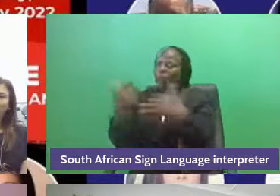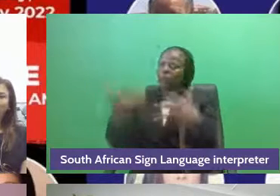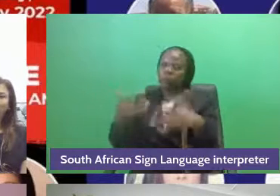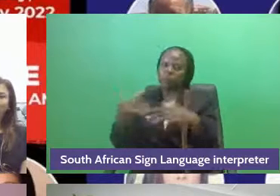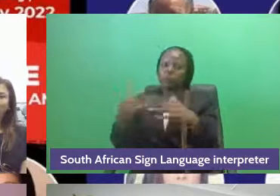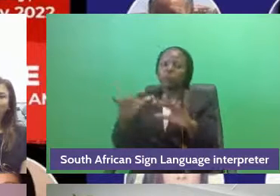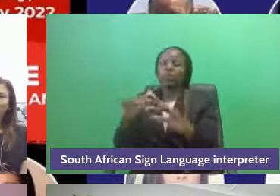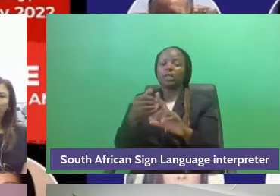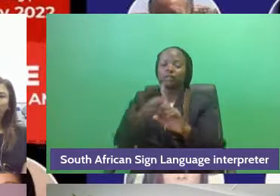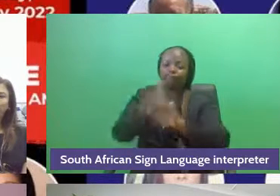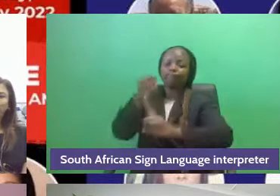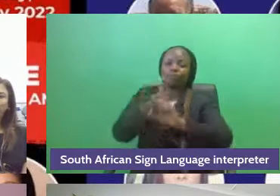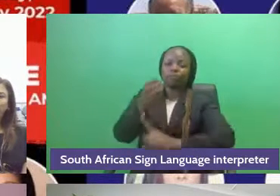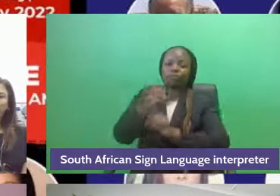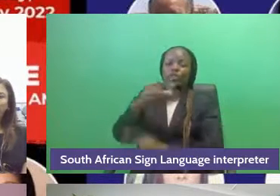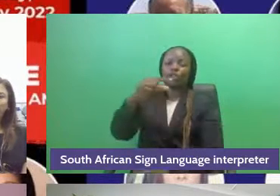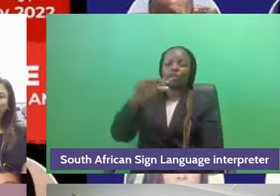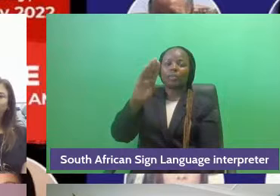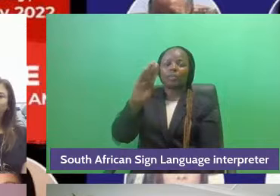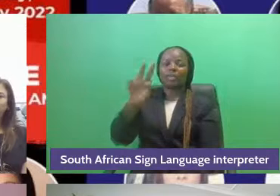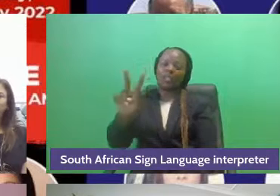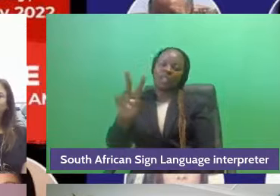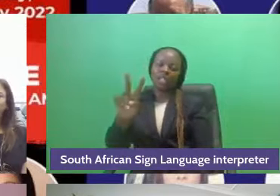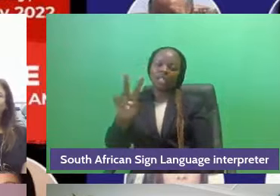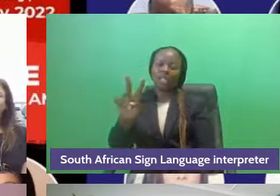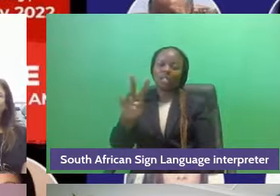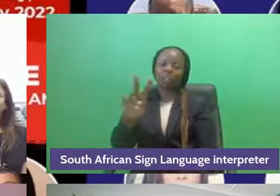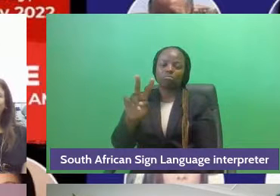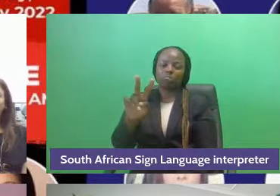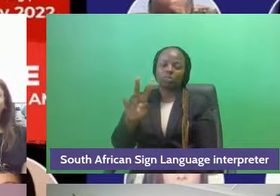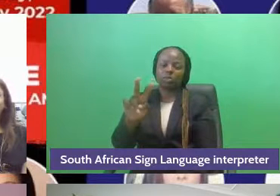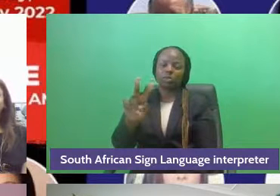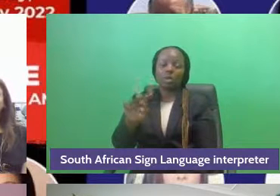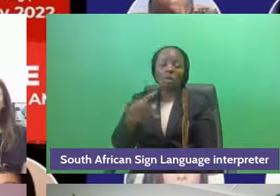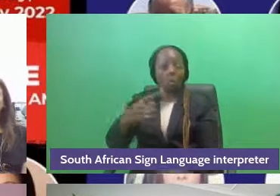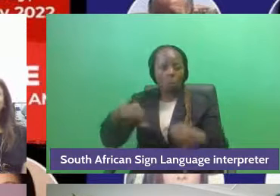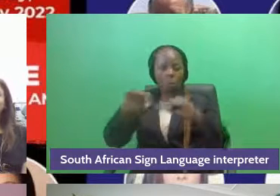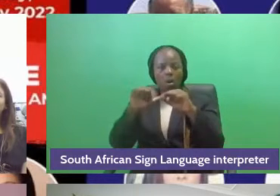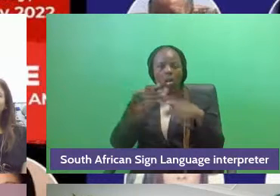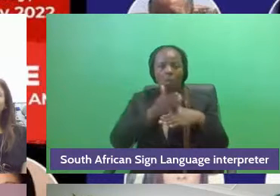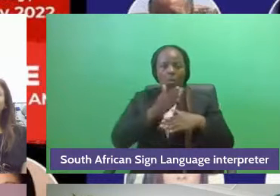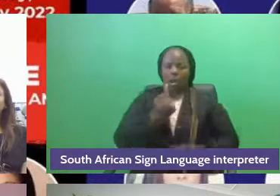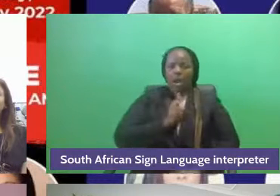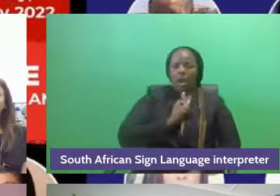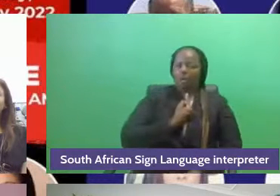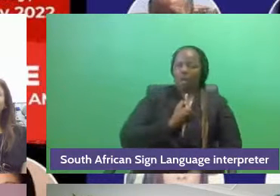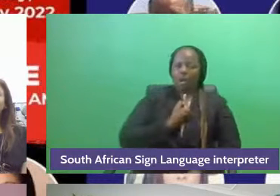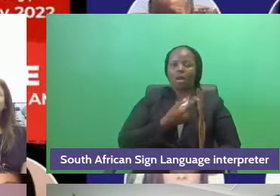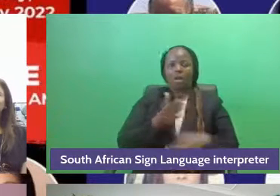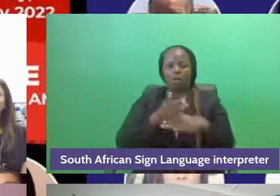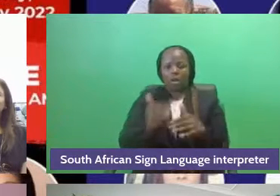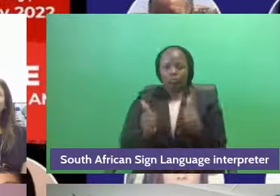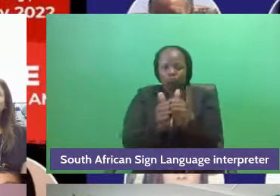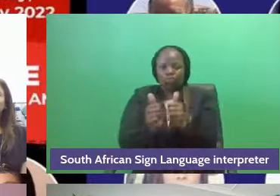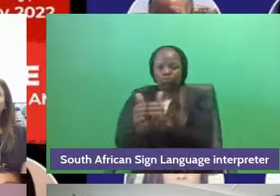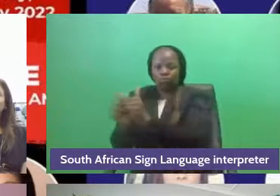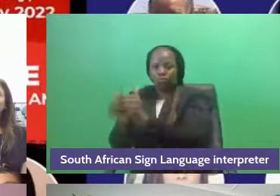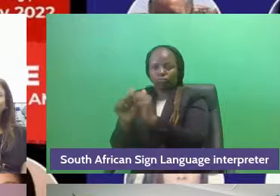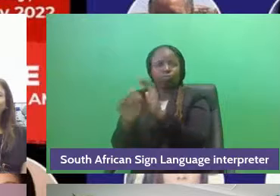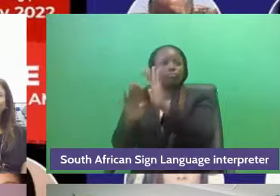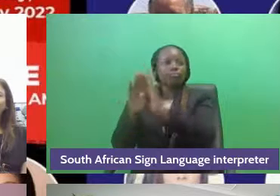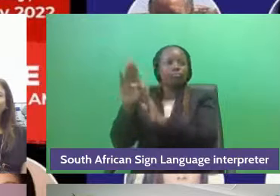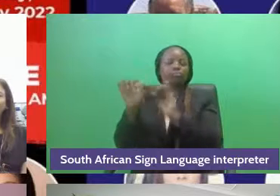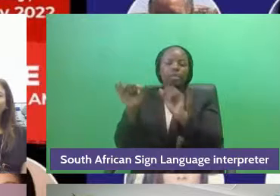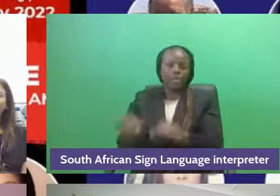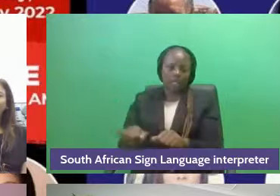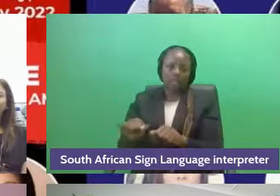against gender-based violence affects us all. So if we form alliances, we are more likely to succeed in